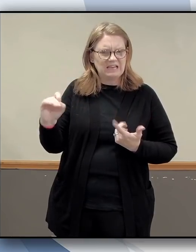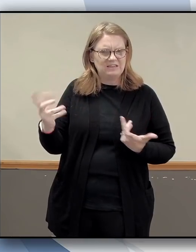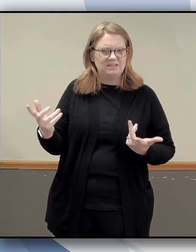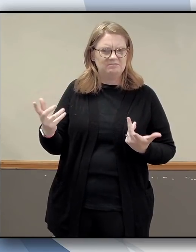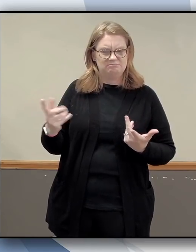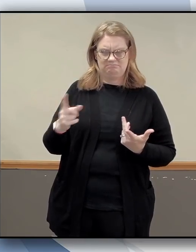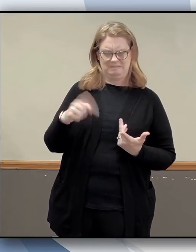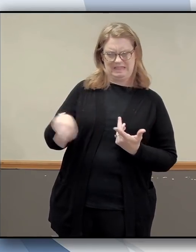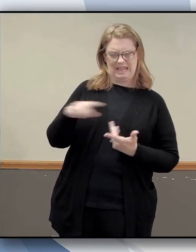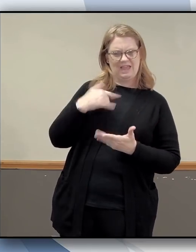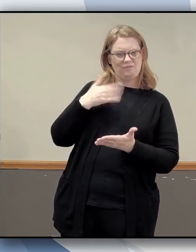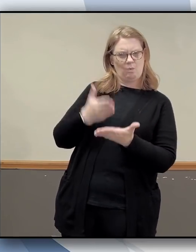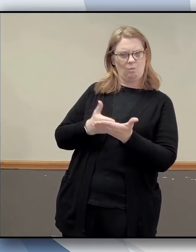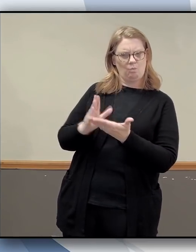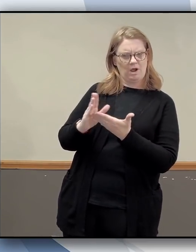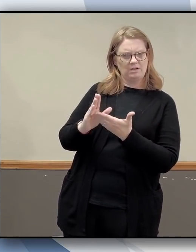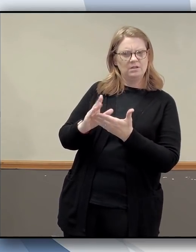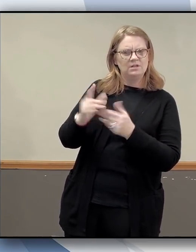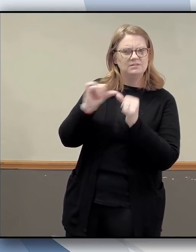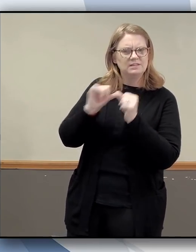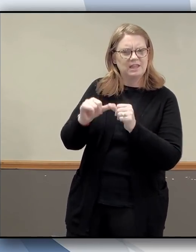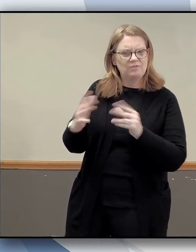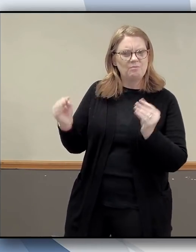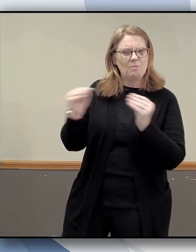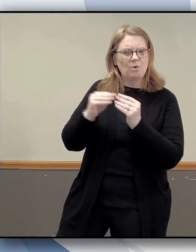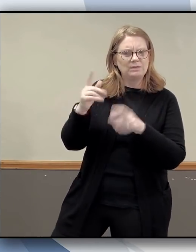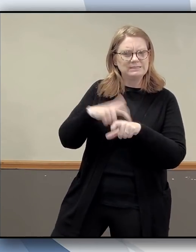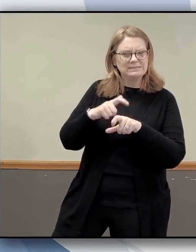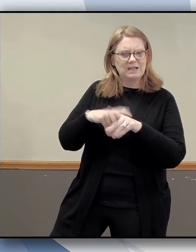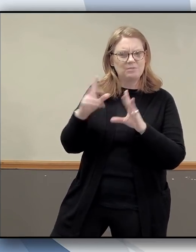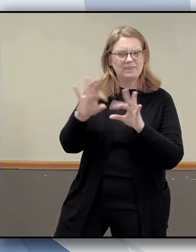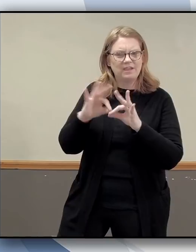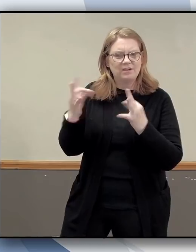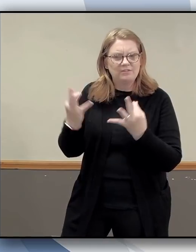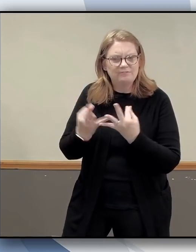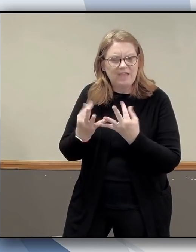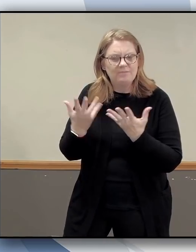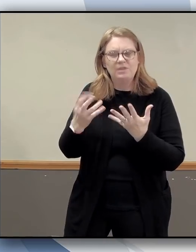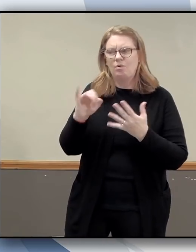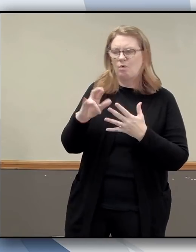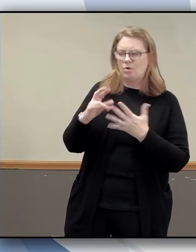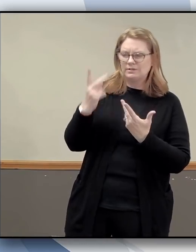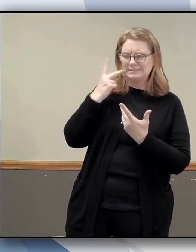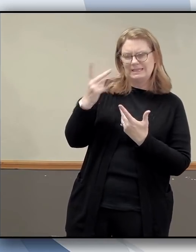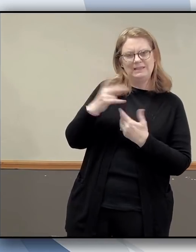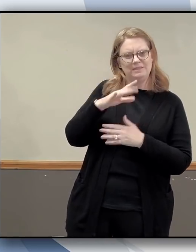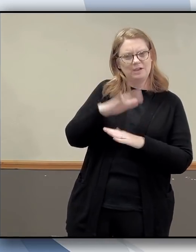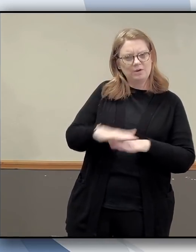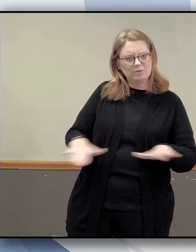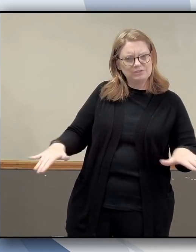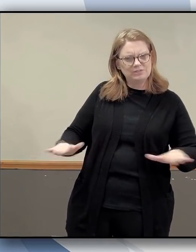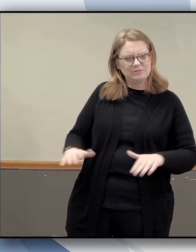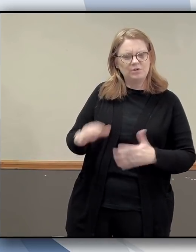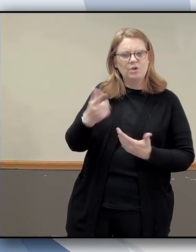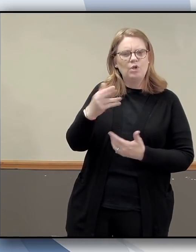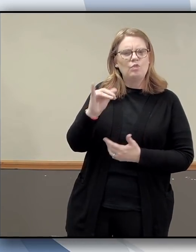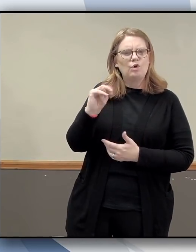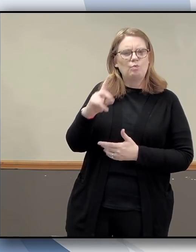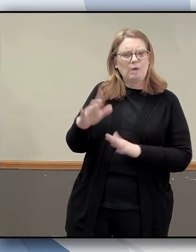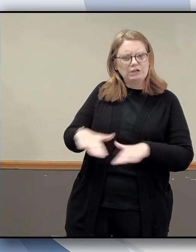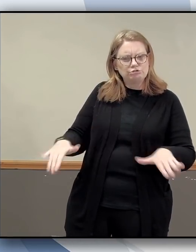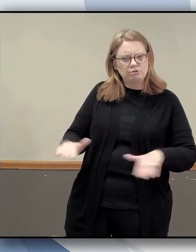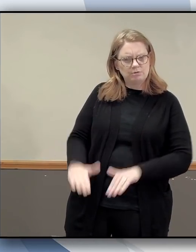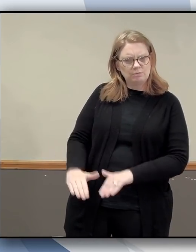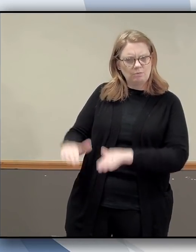right to expect that they are going to continue to have more time with their loved ones or watch their grandchildren grow up. And to point